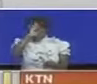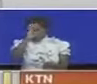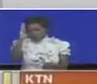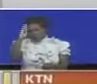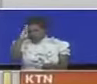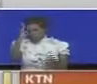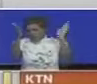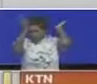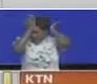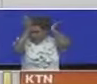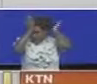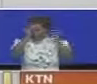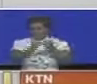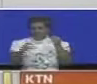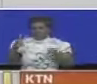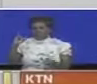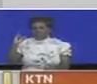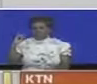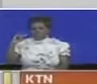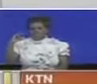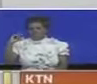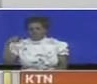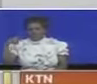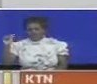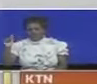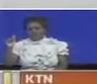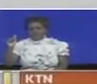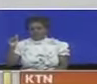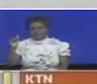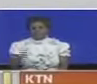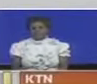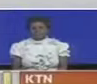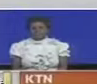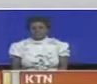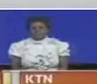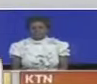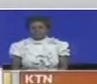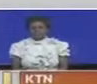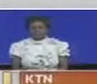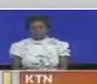na hatimaye Vihiga. Lofti Matambo, KTN Leo.